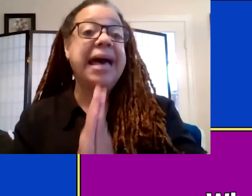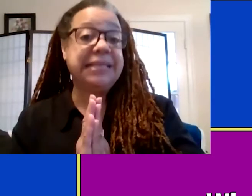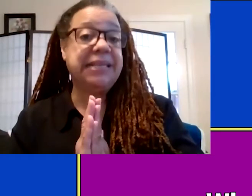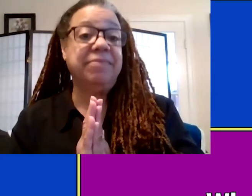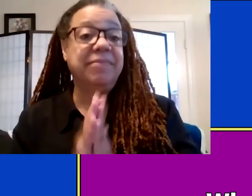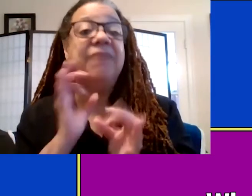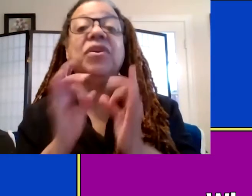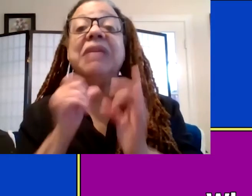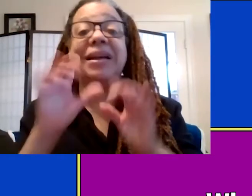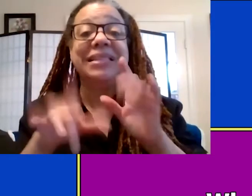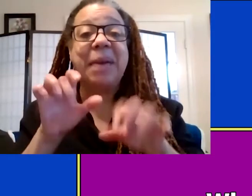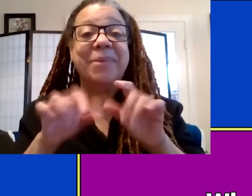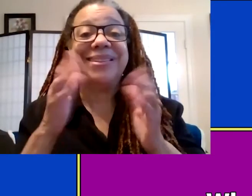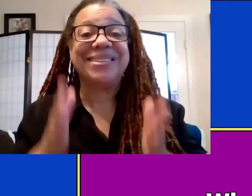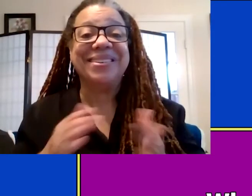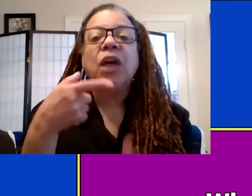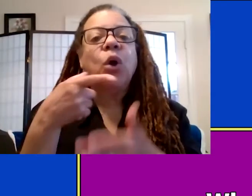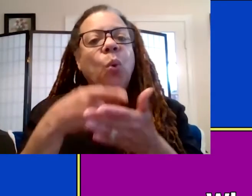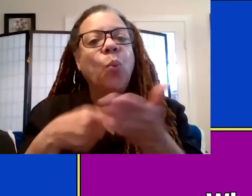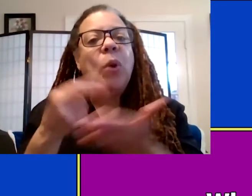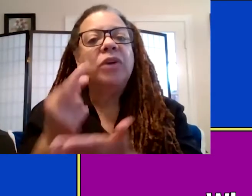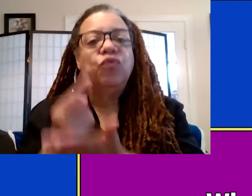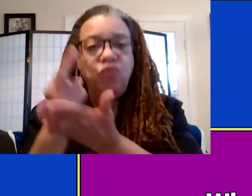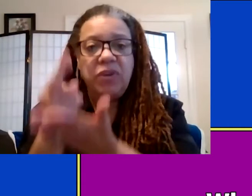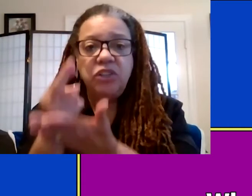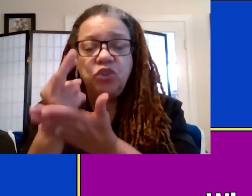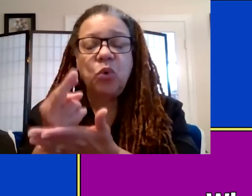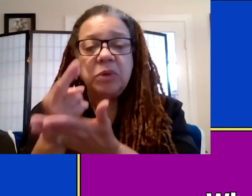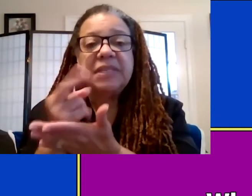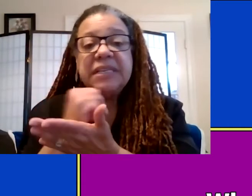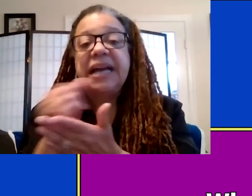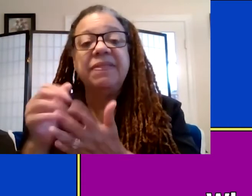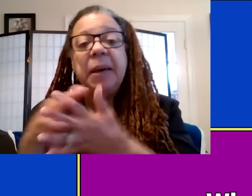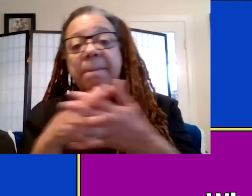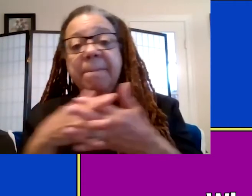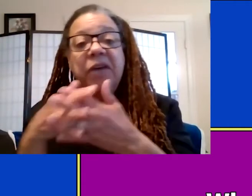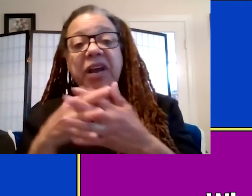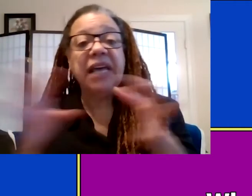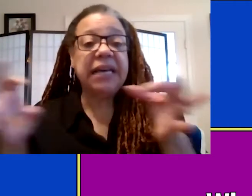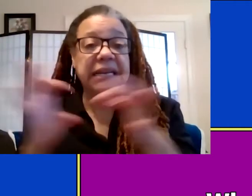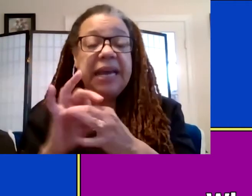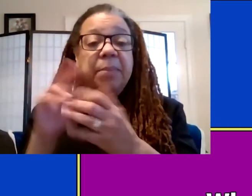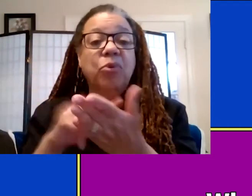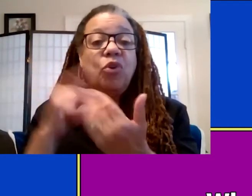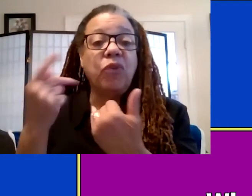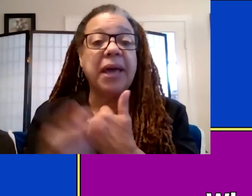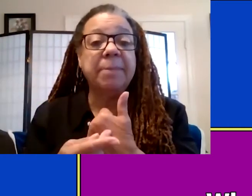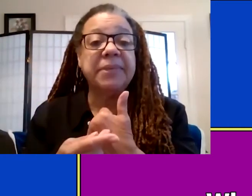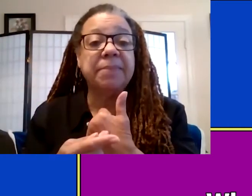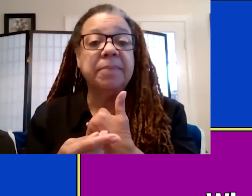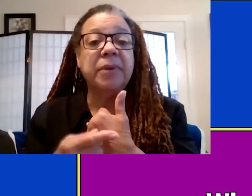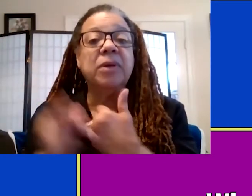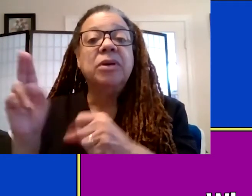What resources, aside from the American Connectivity Program, are available for individuals to use tech like iPhones,